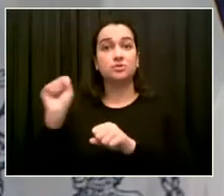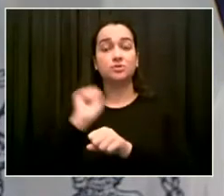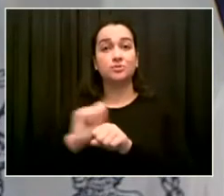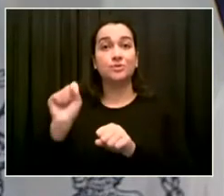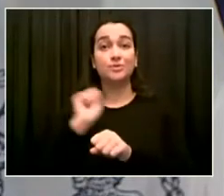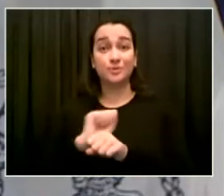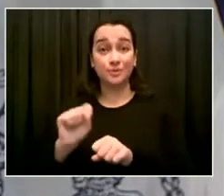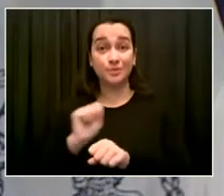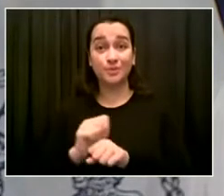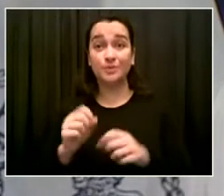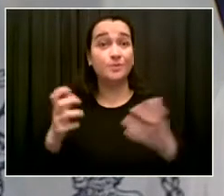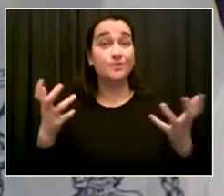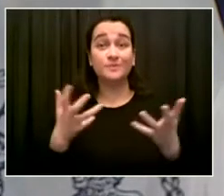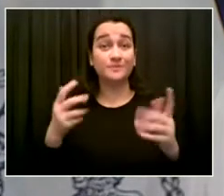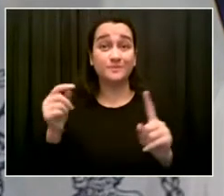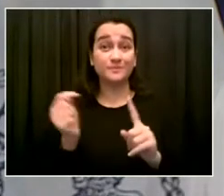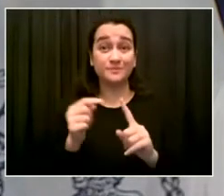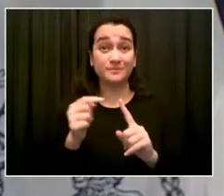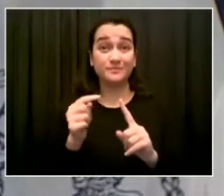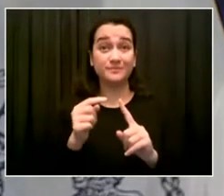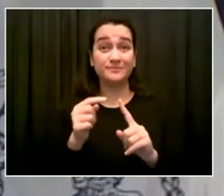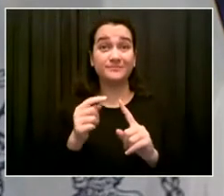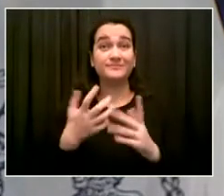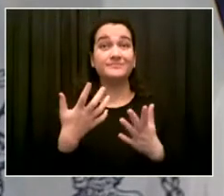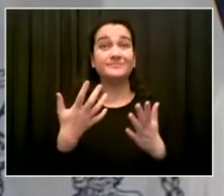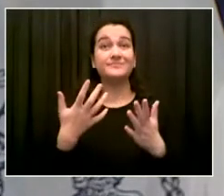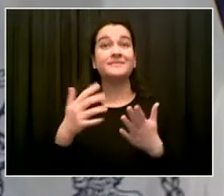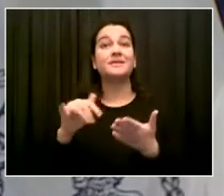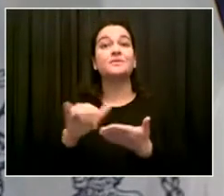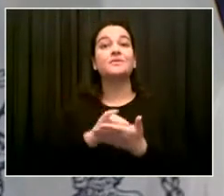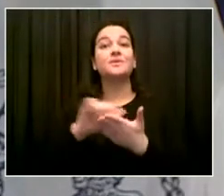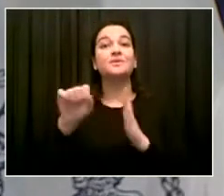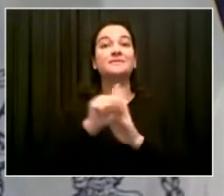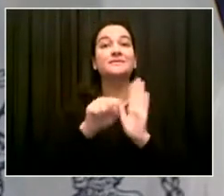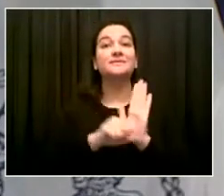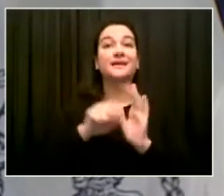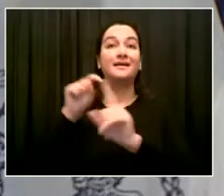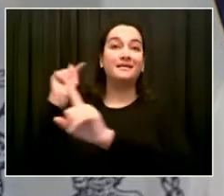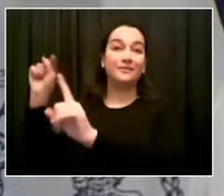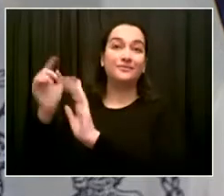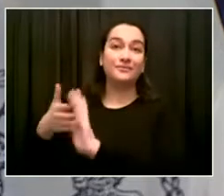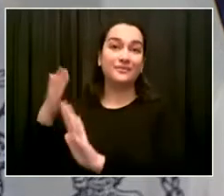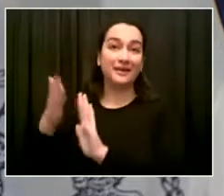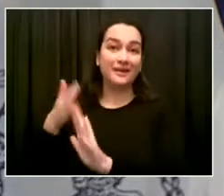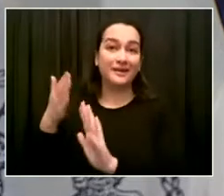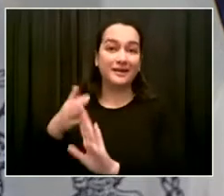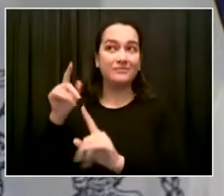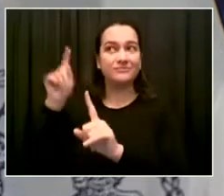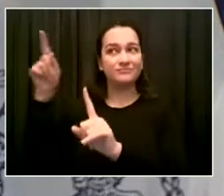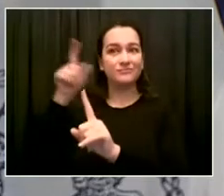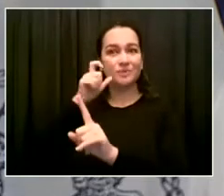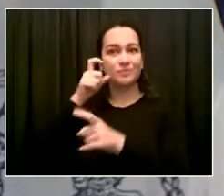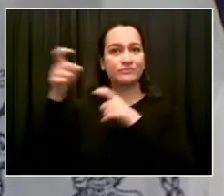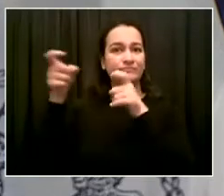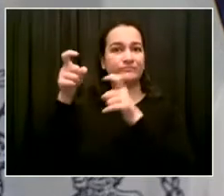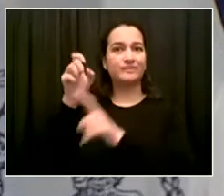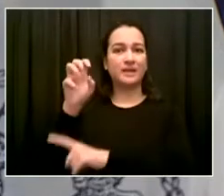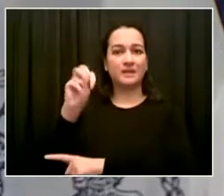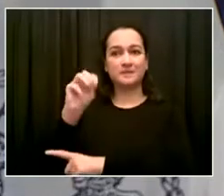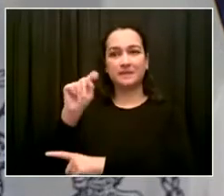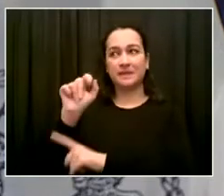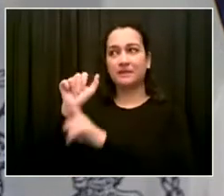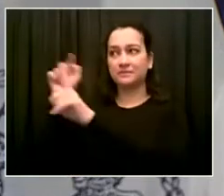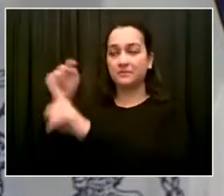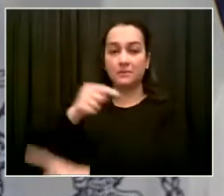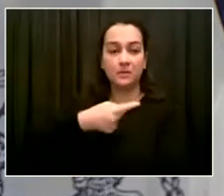the MTA. So I just want to pull out that one piece. I think it's really important. Early on in my administration, I would go to town hall meetings, and there was obviously